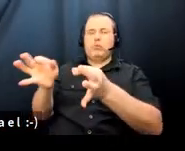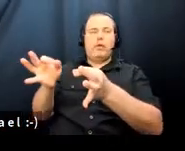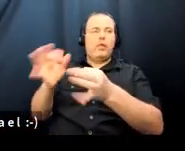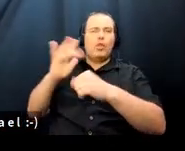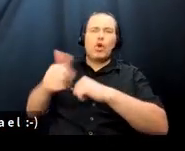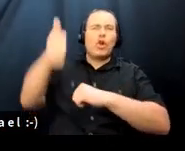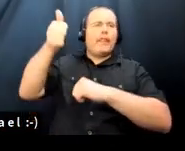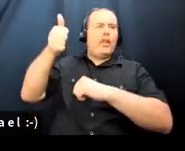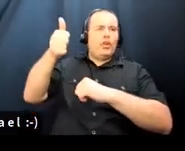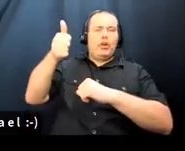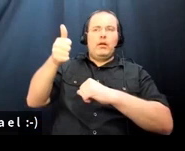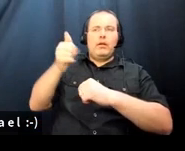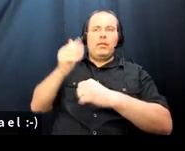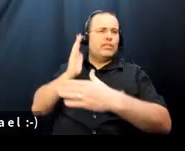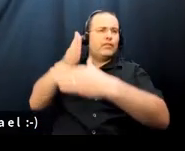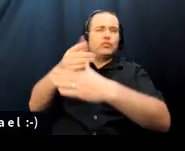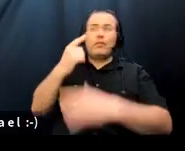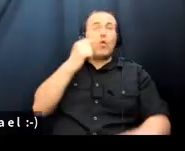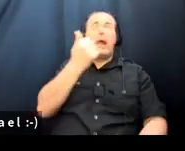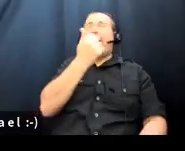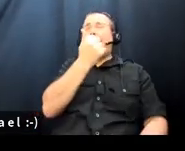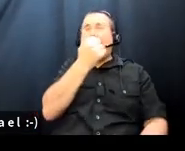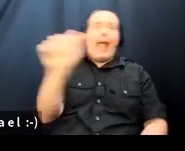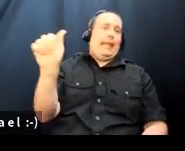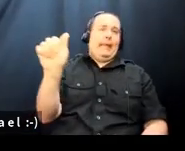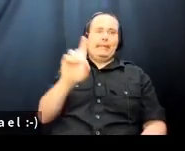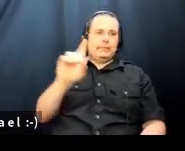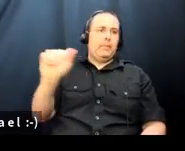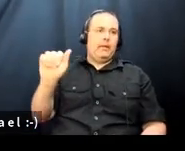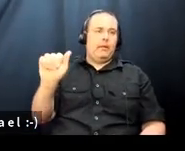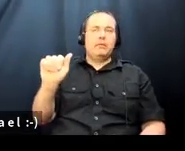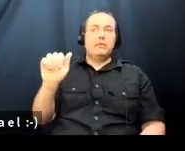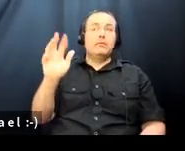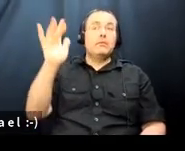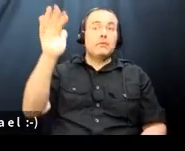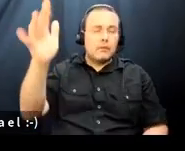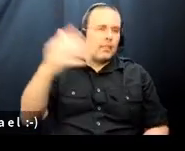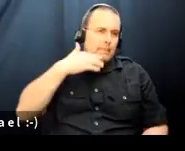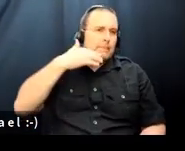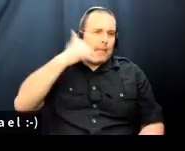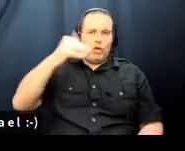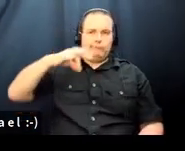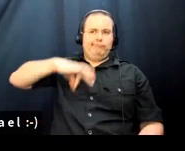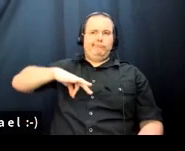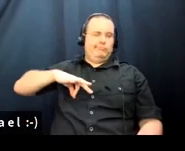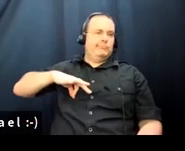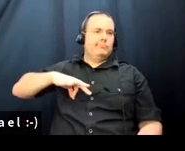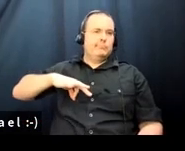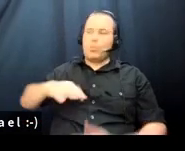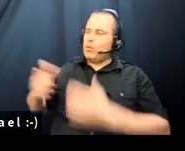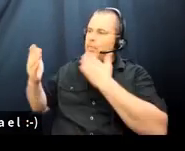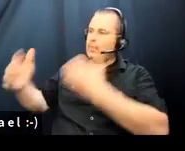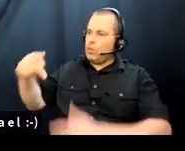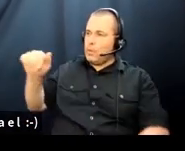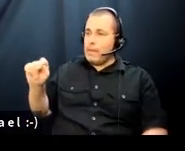any disability, the better off you're going to be as time goes by. Well, thank you, Pat.